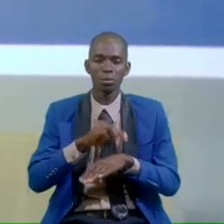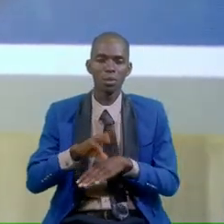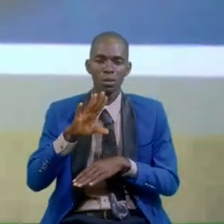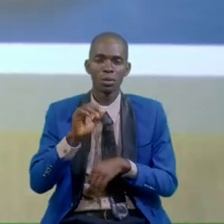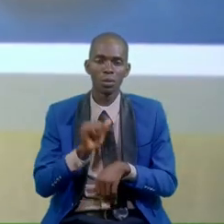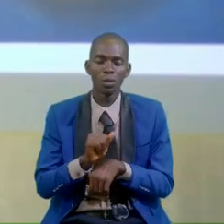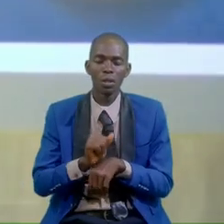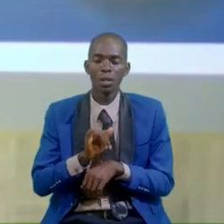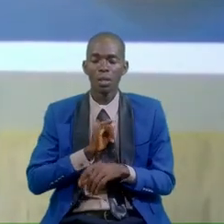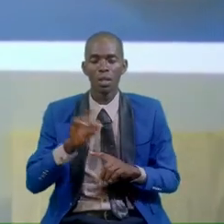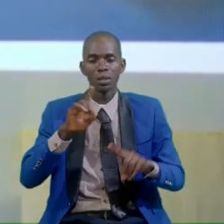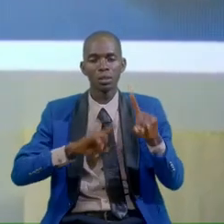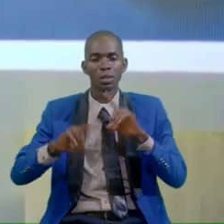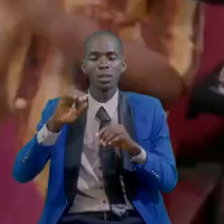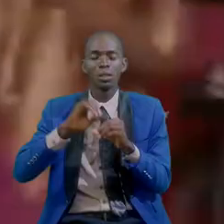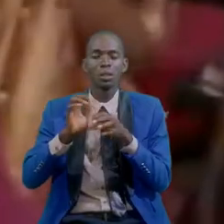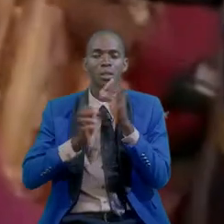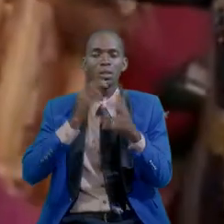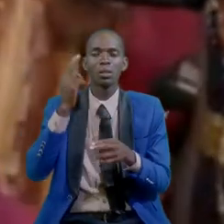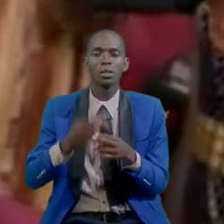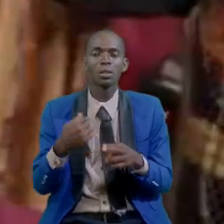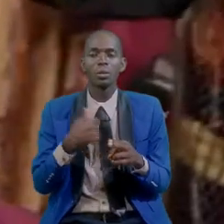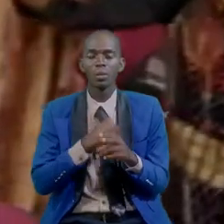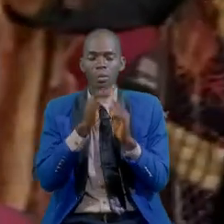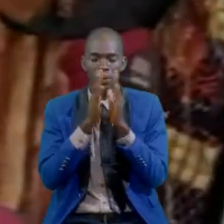said, in Jesus' name we pray.